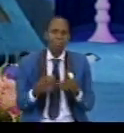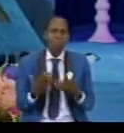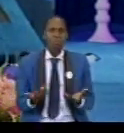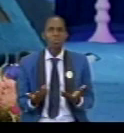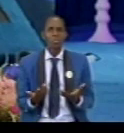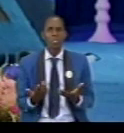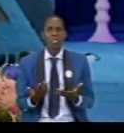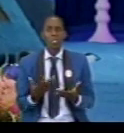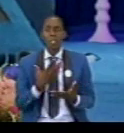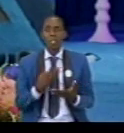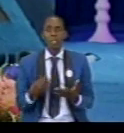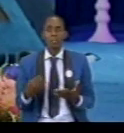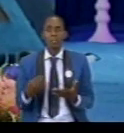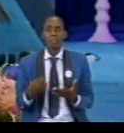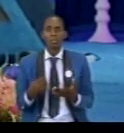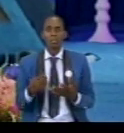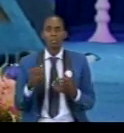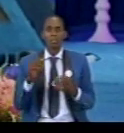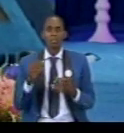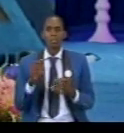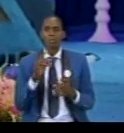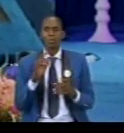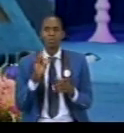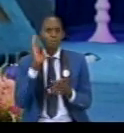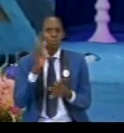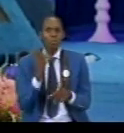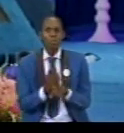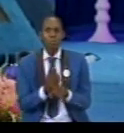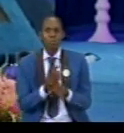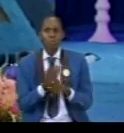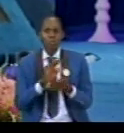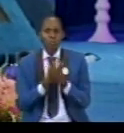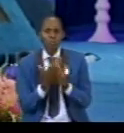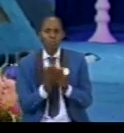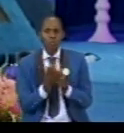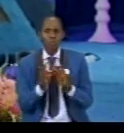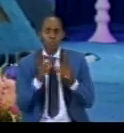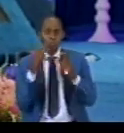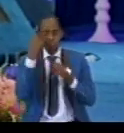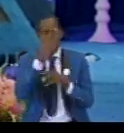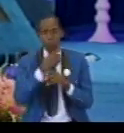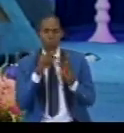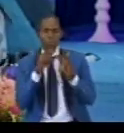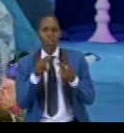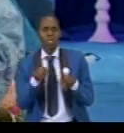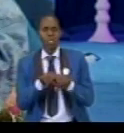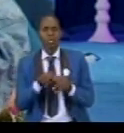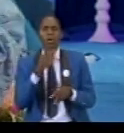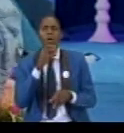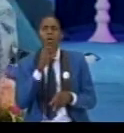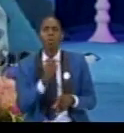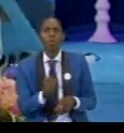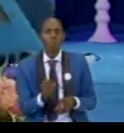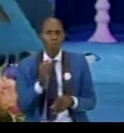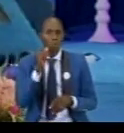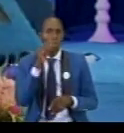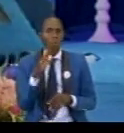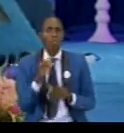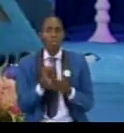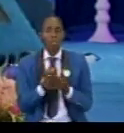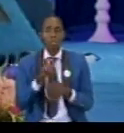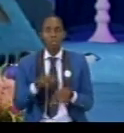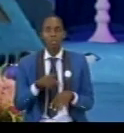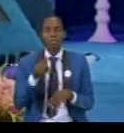I become an old woman, like 70 years old. So that time I prayed